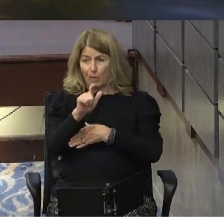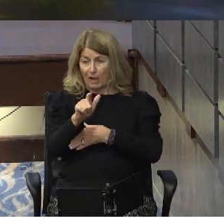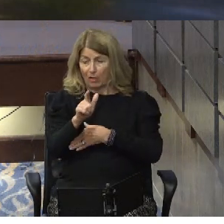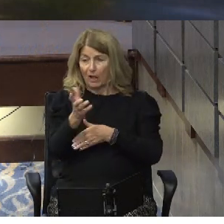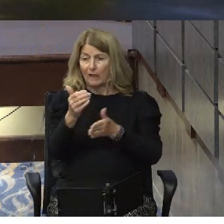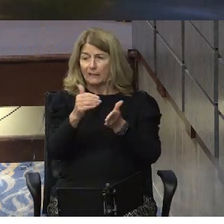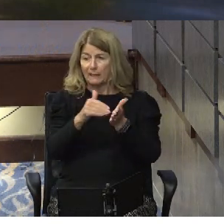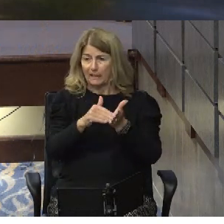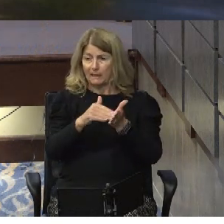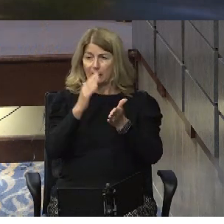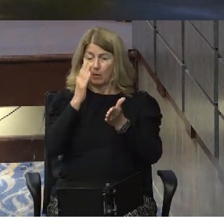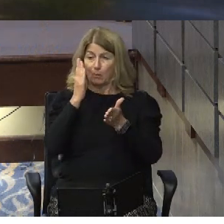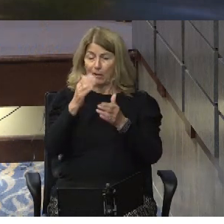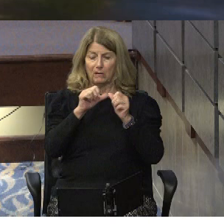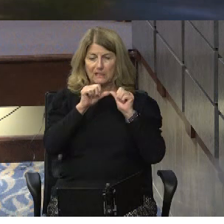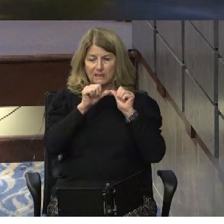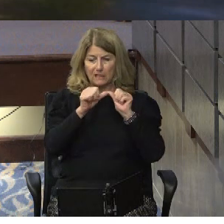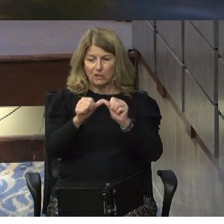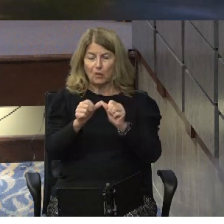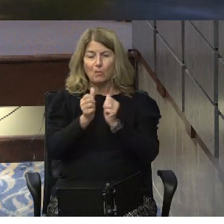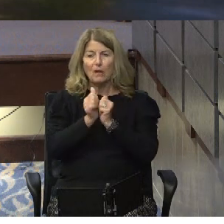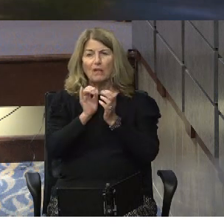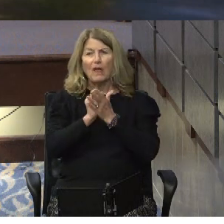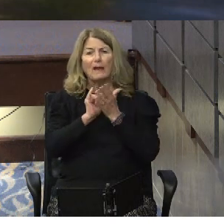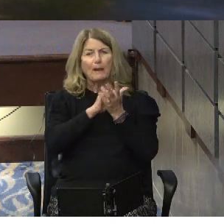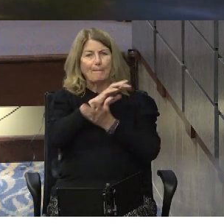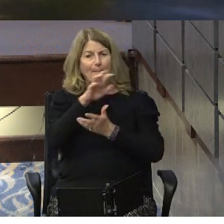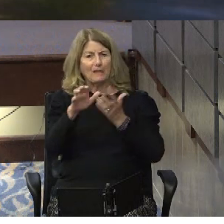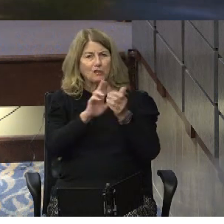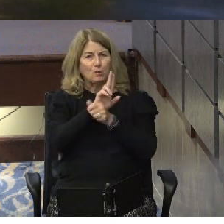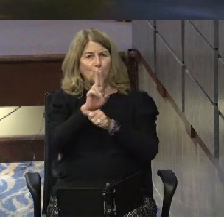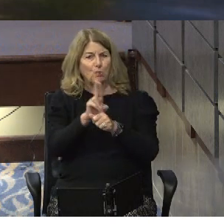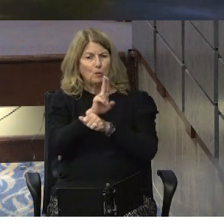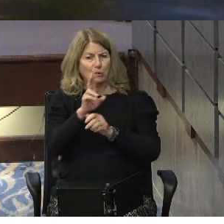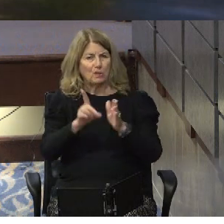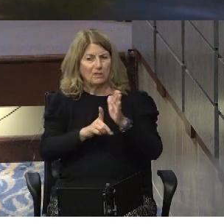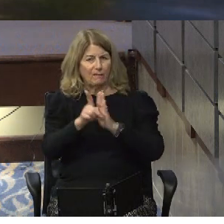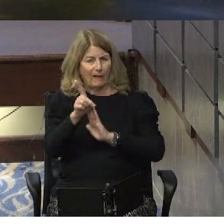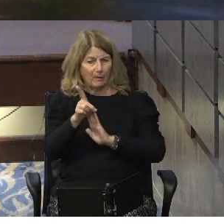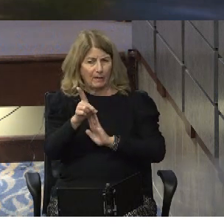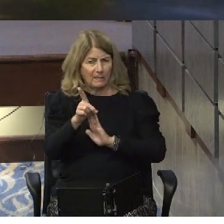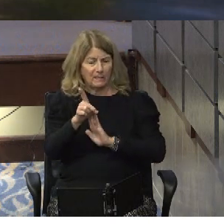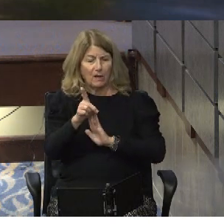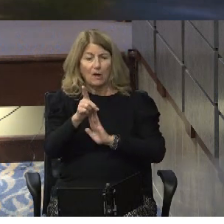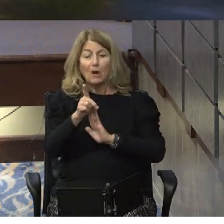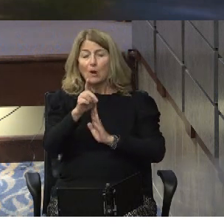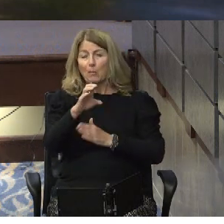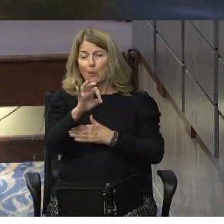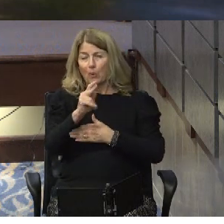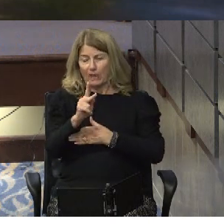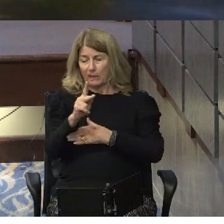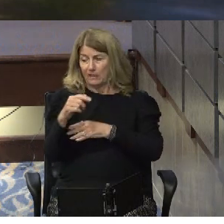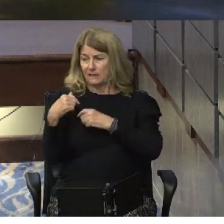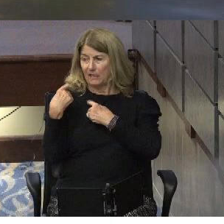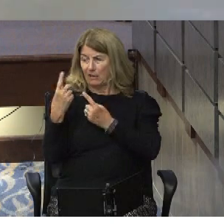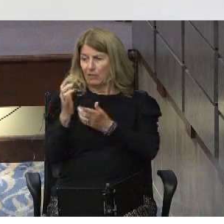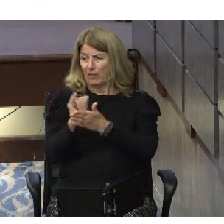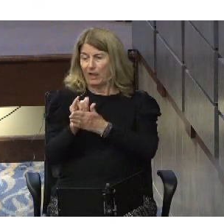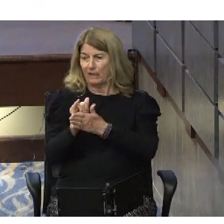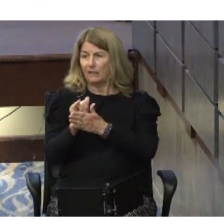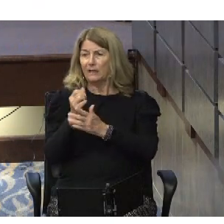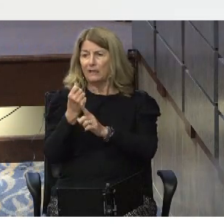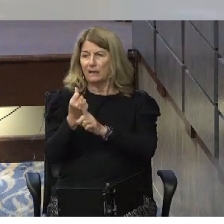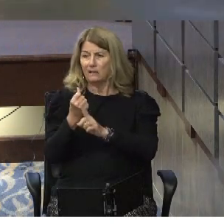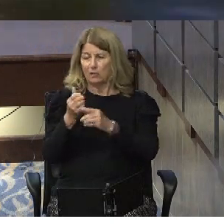carry that more mixed-use development identity, brick and materiality around until it hits that corner element,